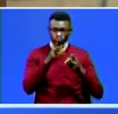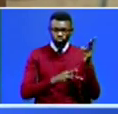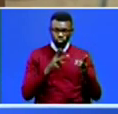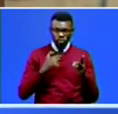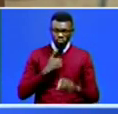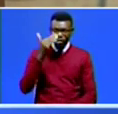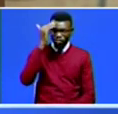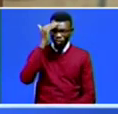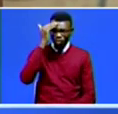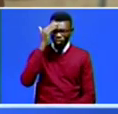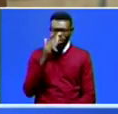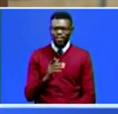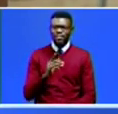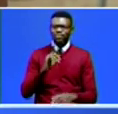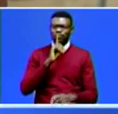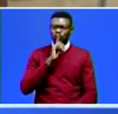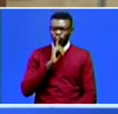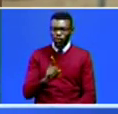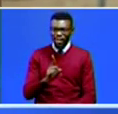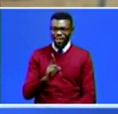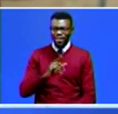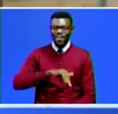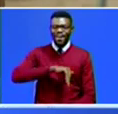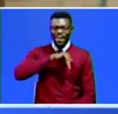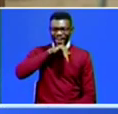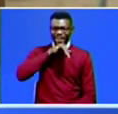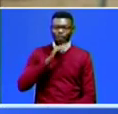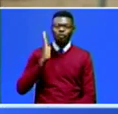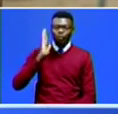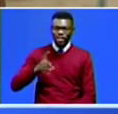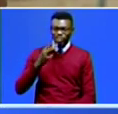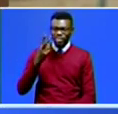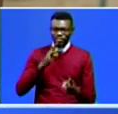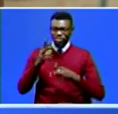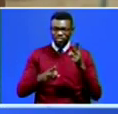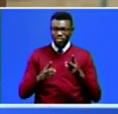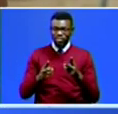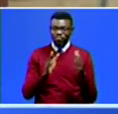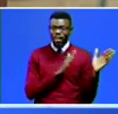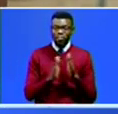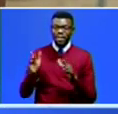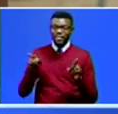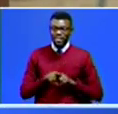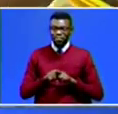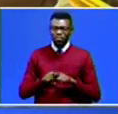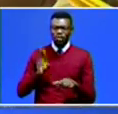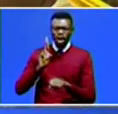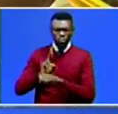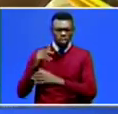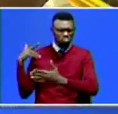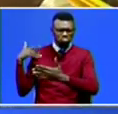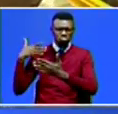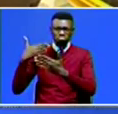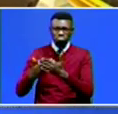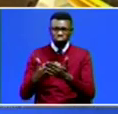sure we are certain now that the candidate we are going to face is Raila Amolo Odinga. And our strategy will be the same that we've used all along. So Ruto